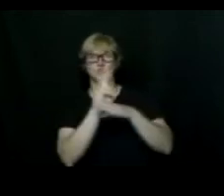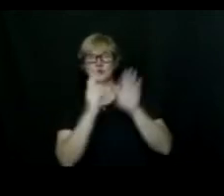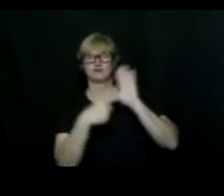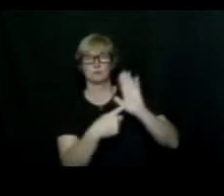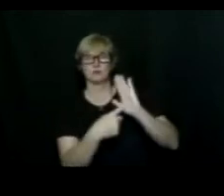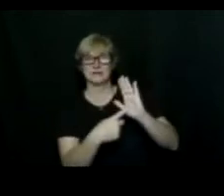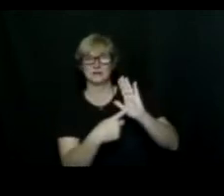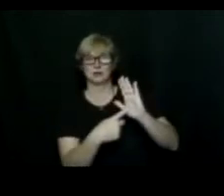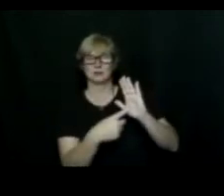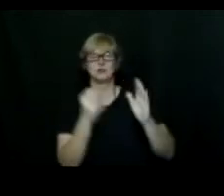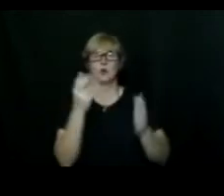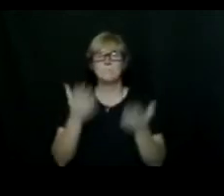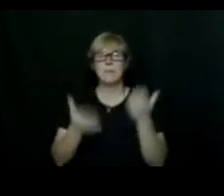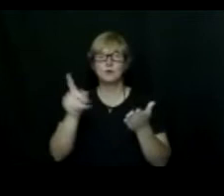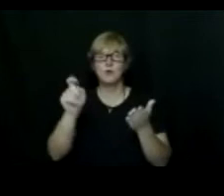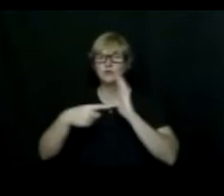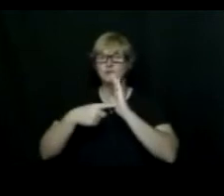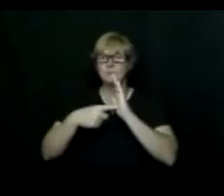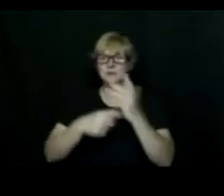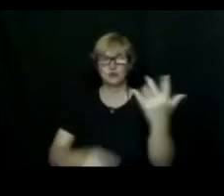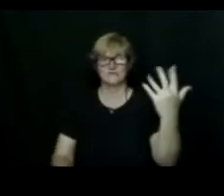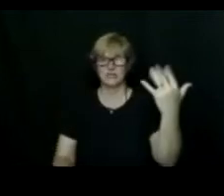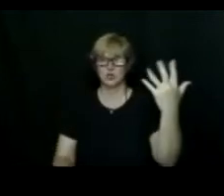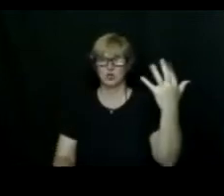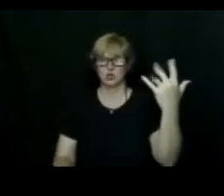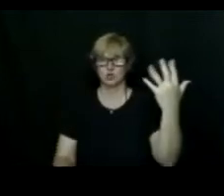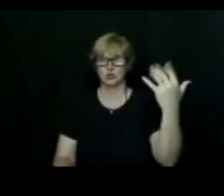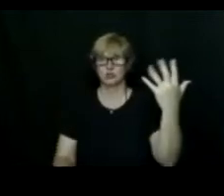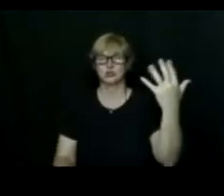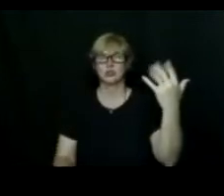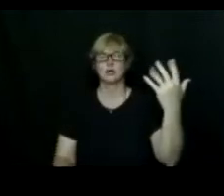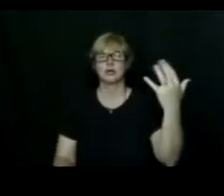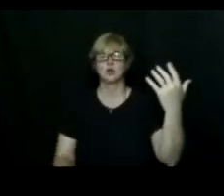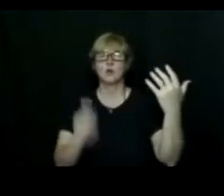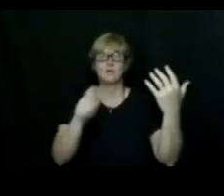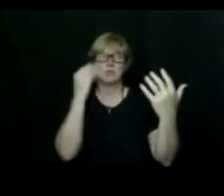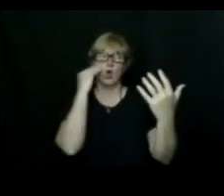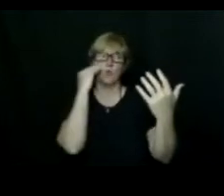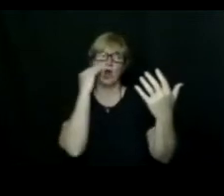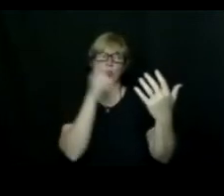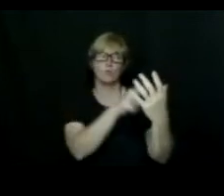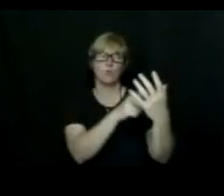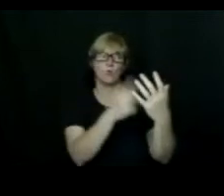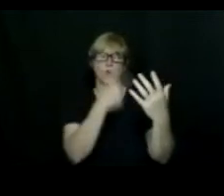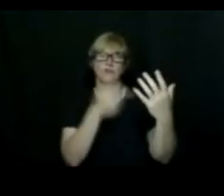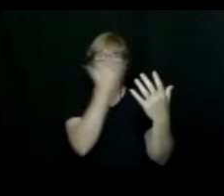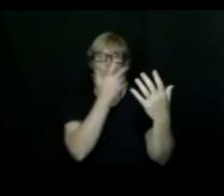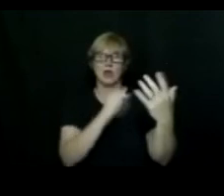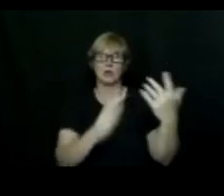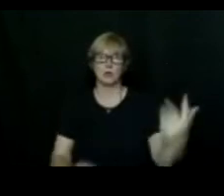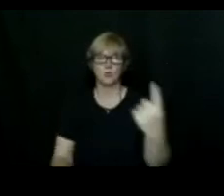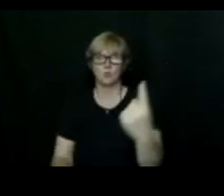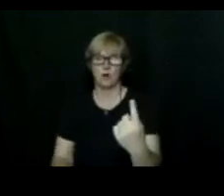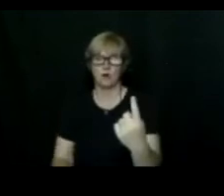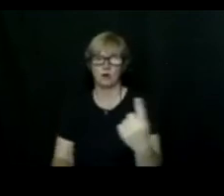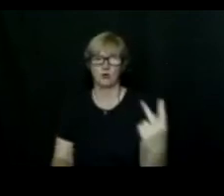So you might have to represent your fingers or your finger constellation. You have to be aware of what your fingers look like when you put them out at once. And children